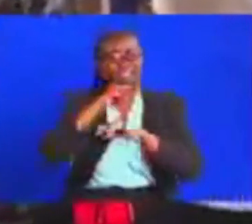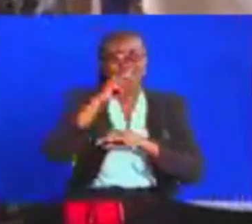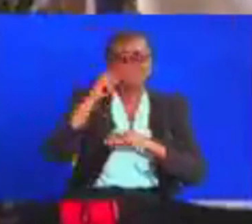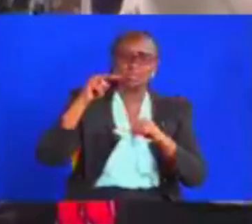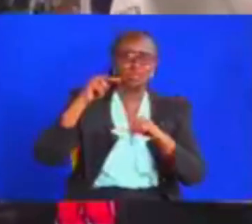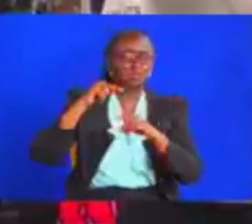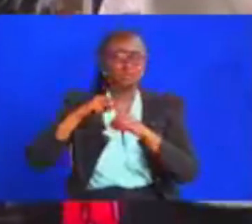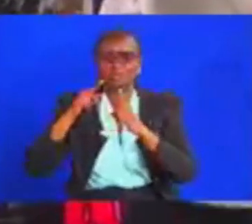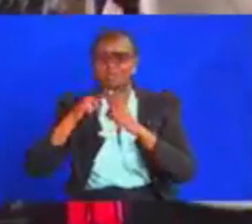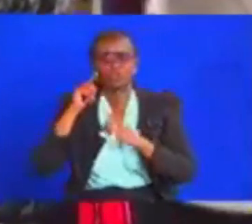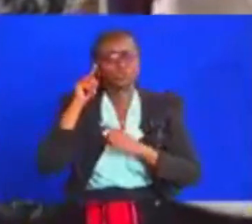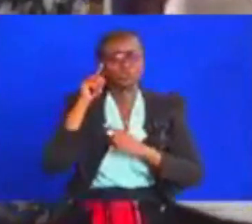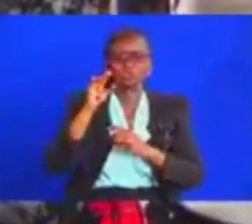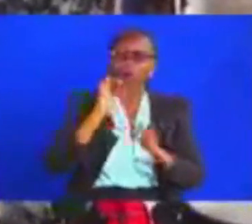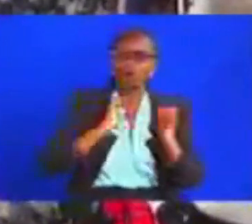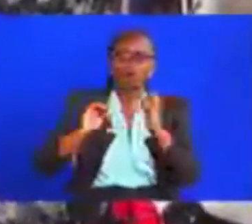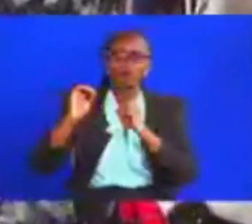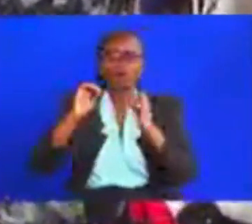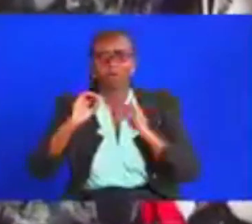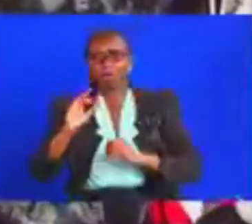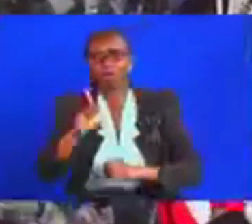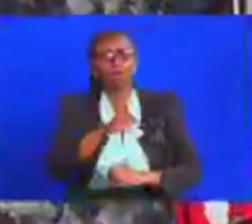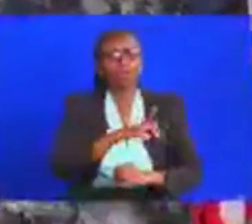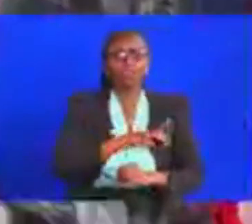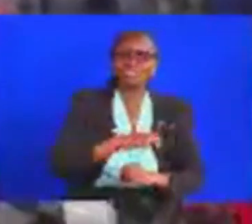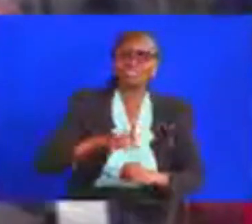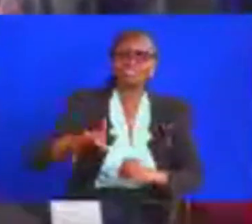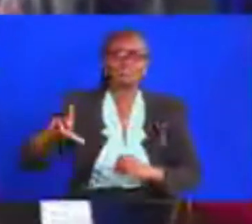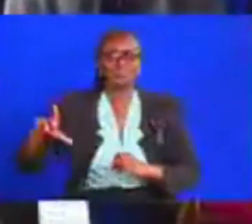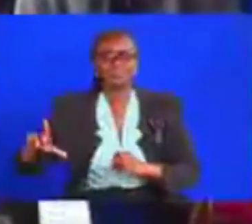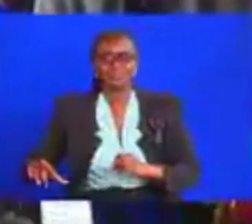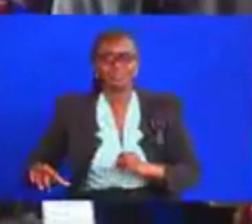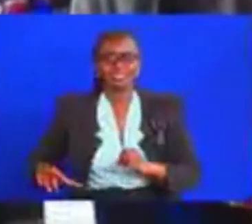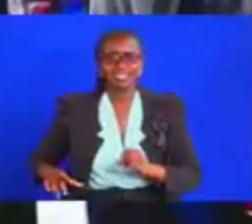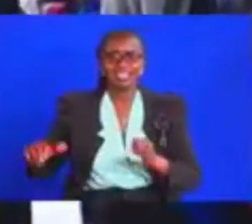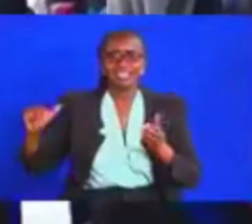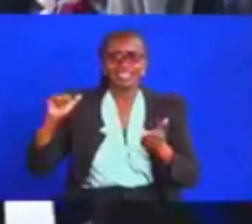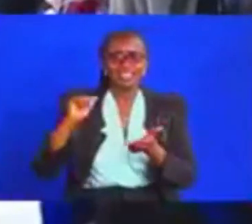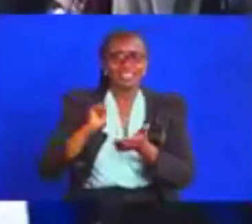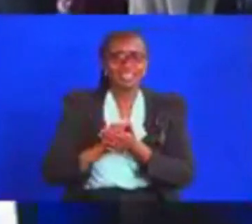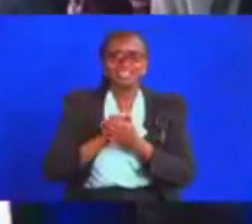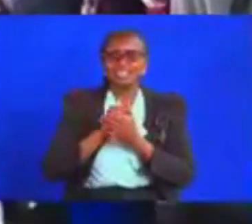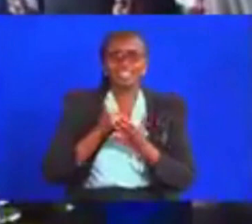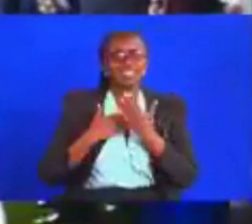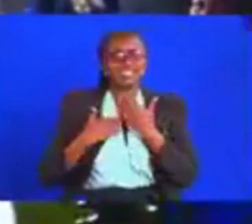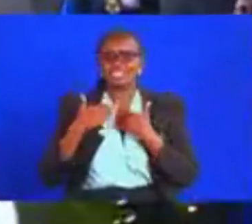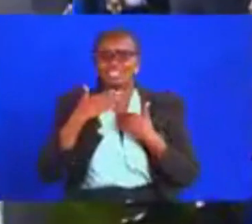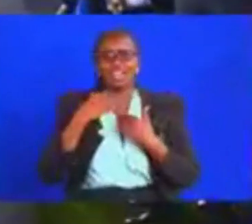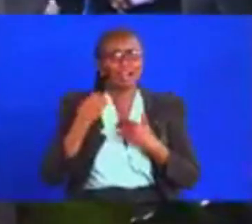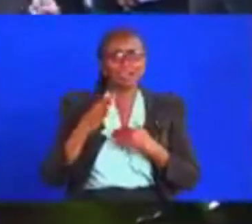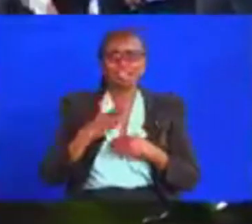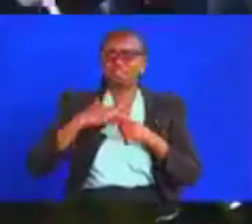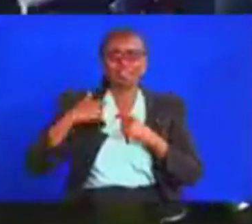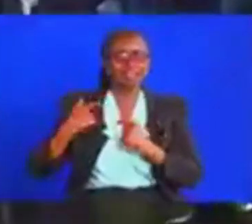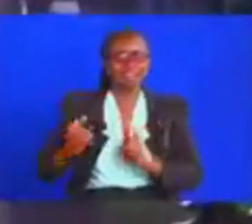you, O Lord. That's the cry of my